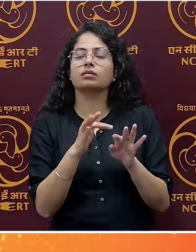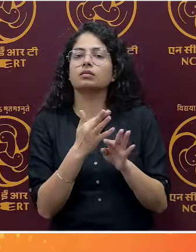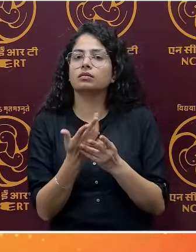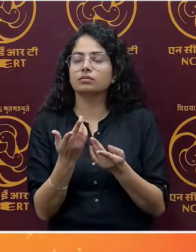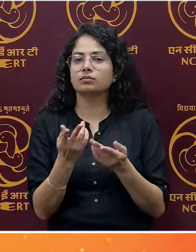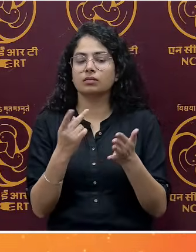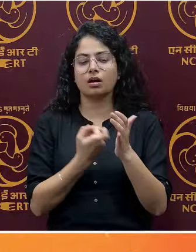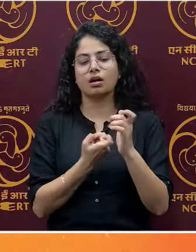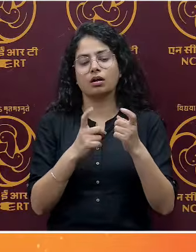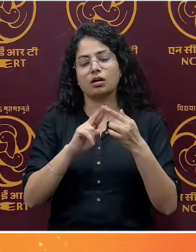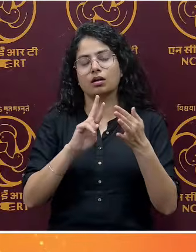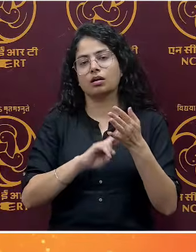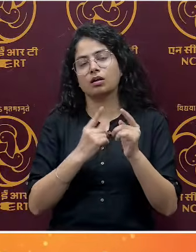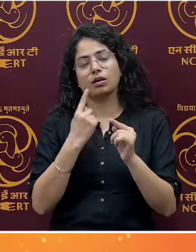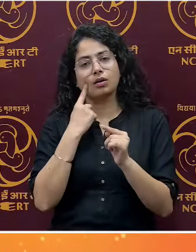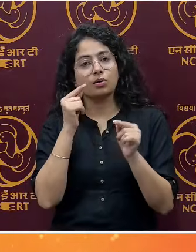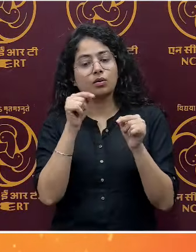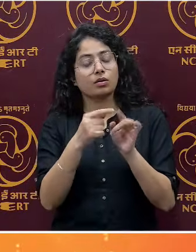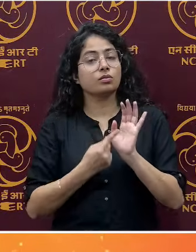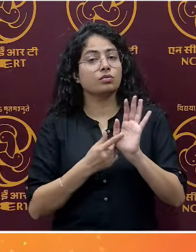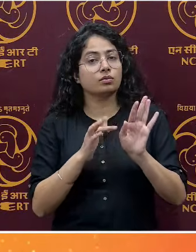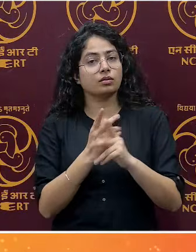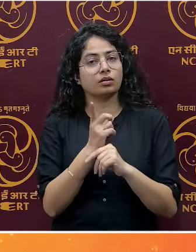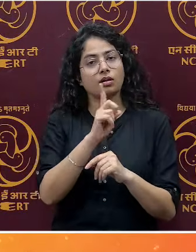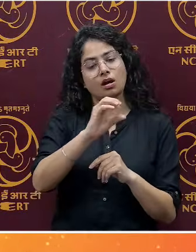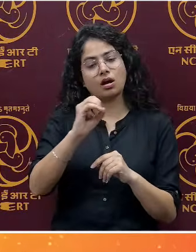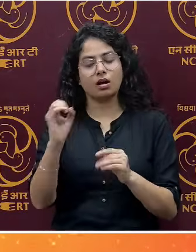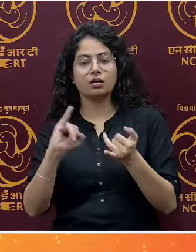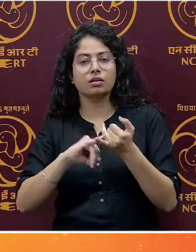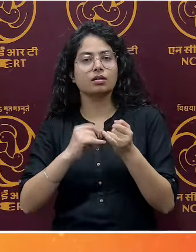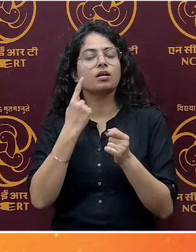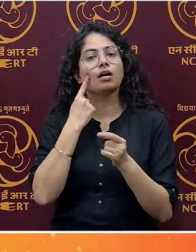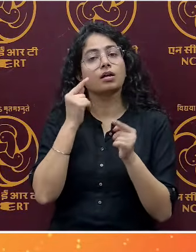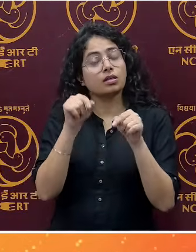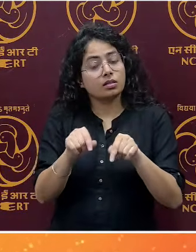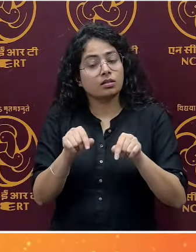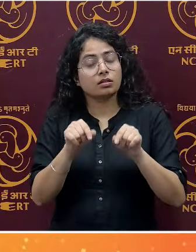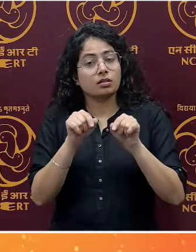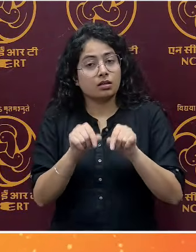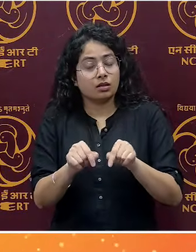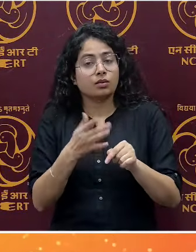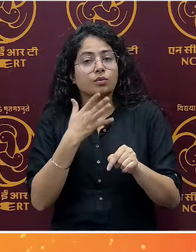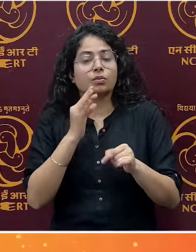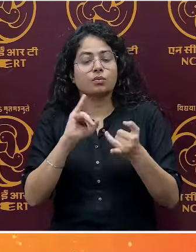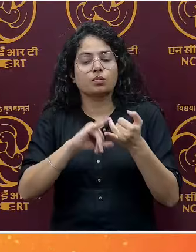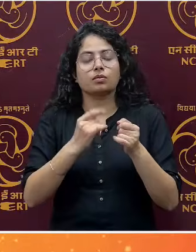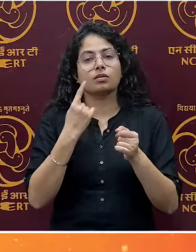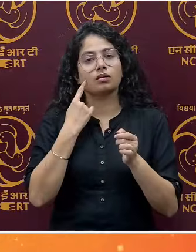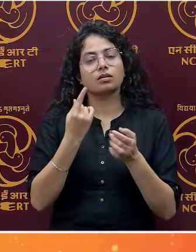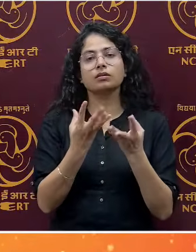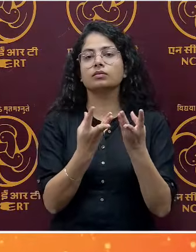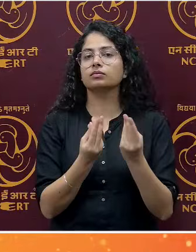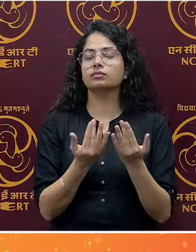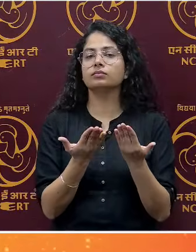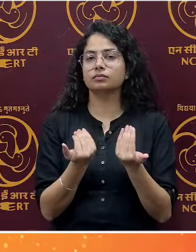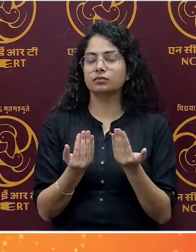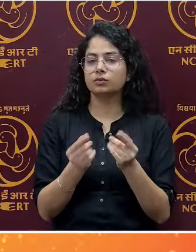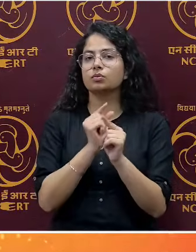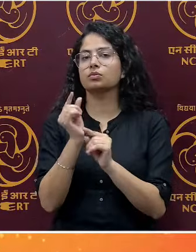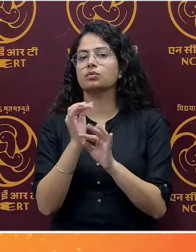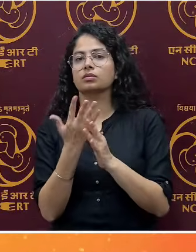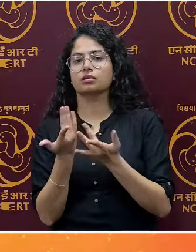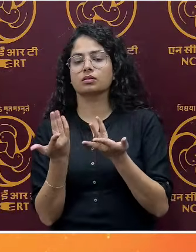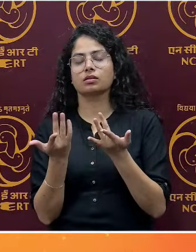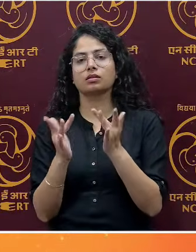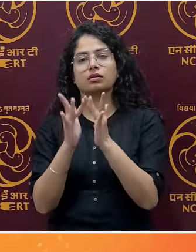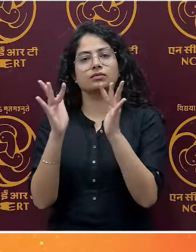see that it is showing 100 as the simple interest? So that's how we can calculate simple interest using virtual